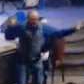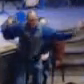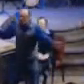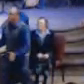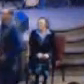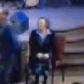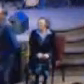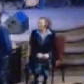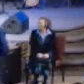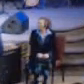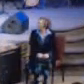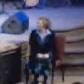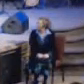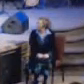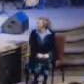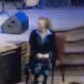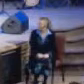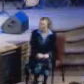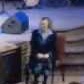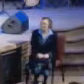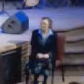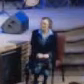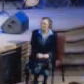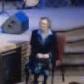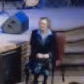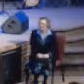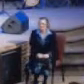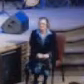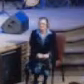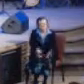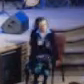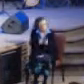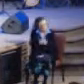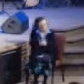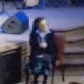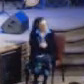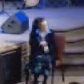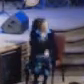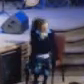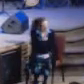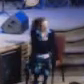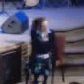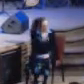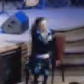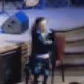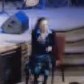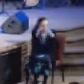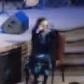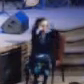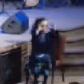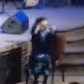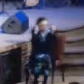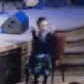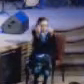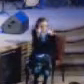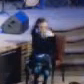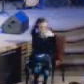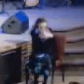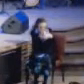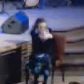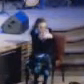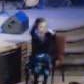Amen. That alone. He said a lot of other good stuff. But that's so true. Our view, our perspective is so limited. We can't